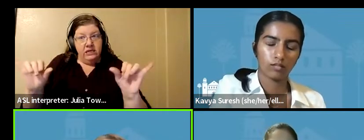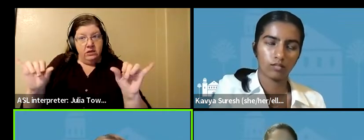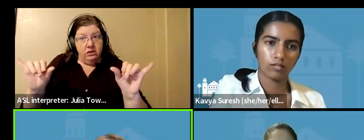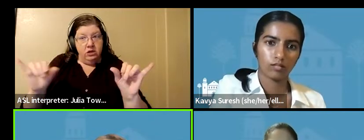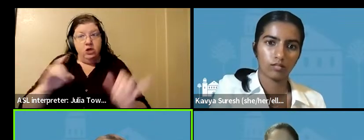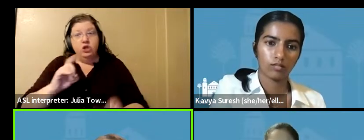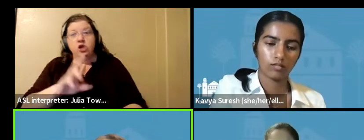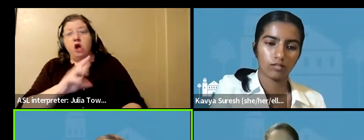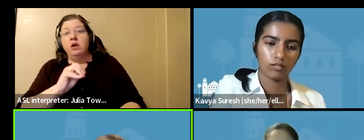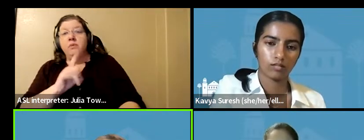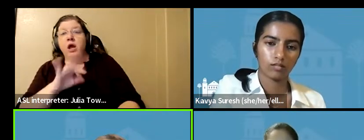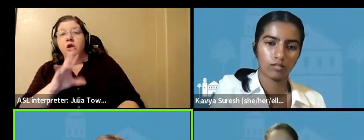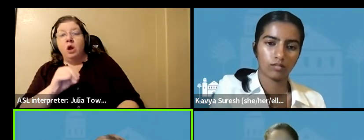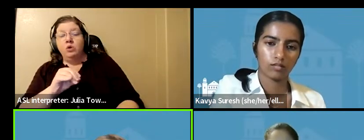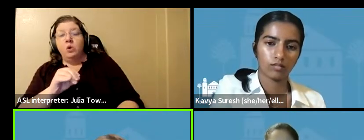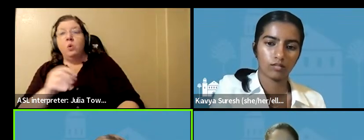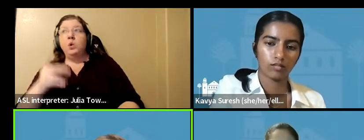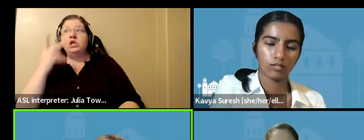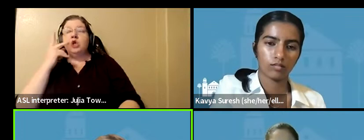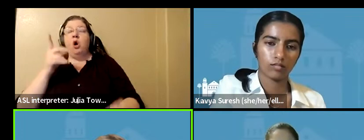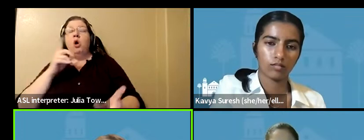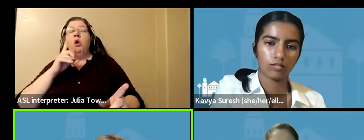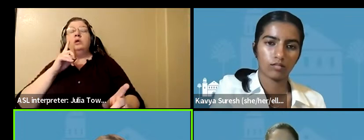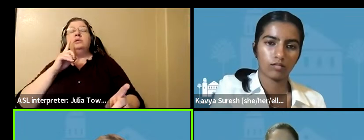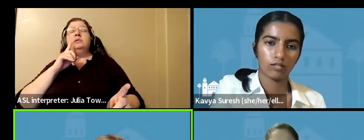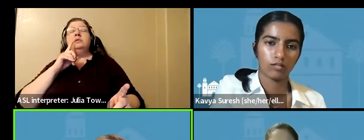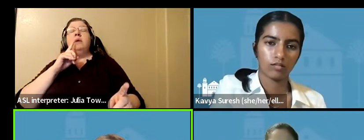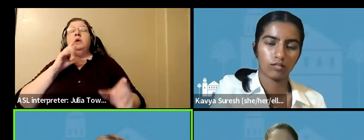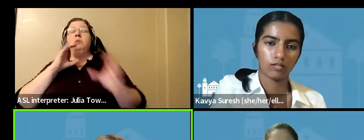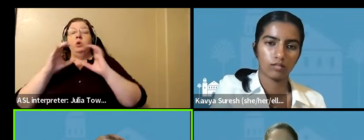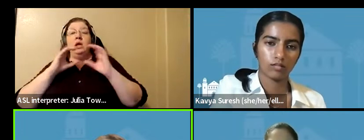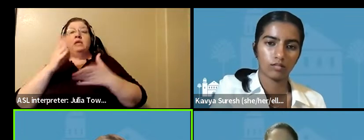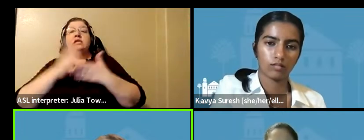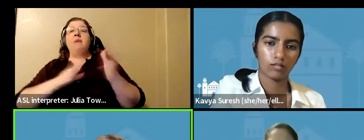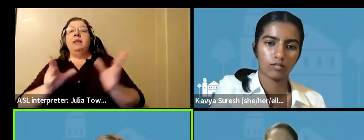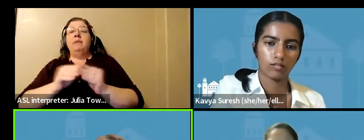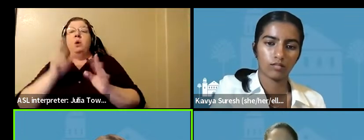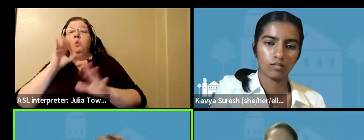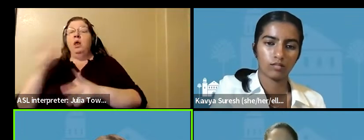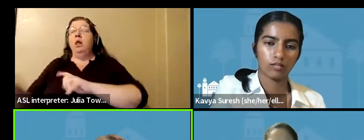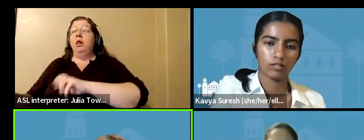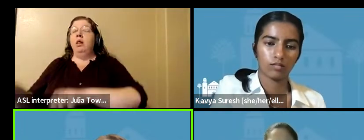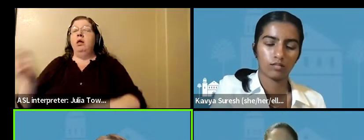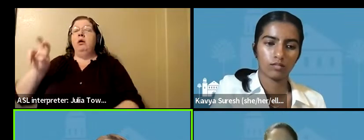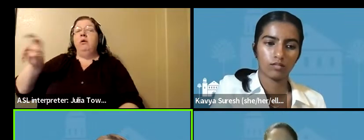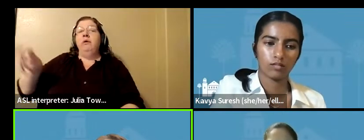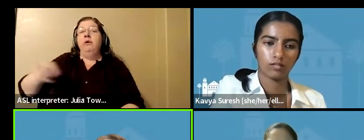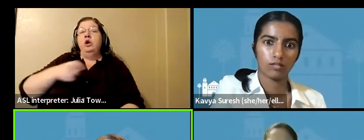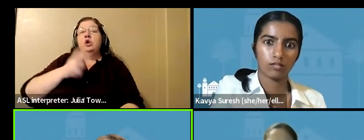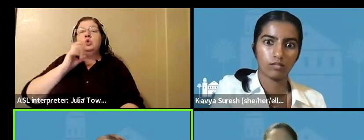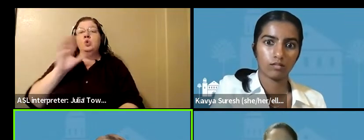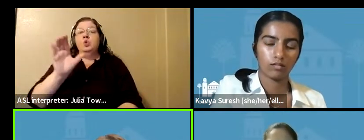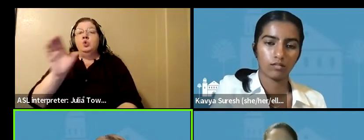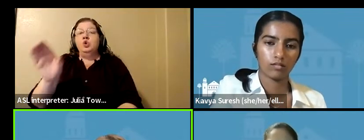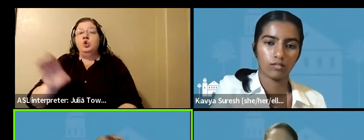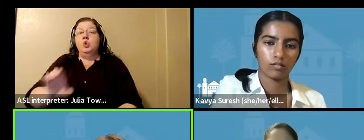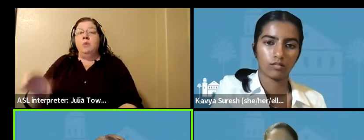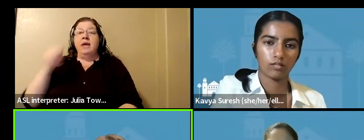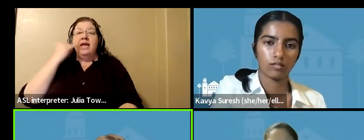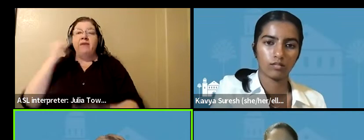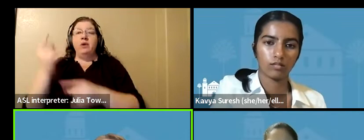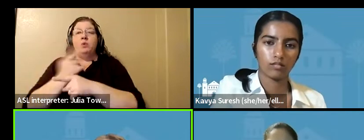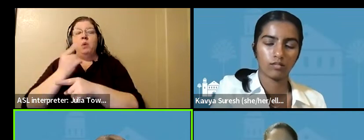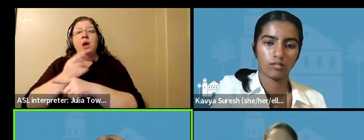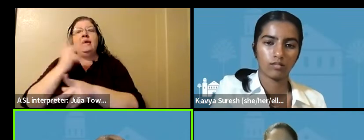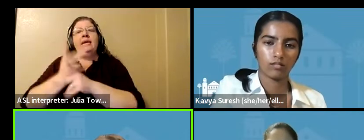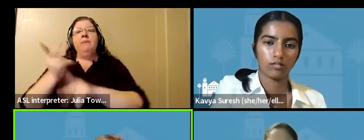we are sending communication. Some of these meetings that we see here will be moved to Zoom when appropriate. We just want to make sure we keep people off the road still,